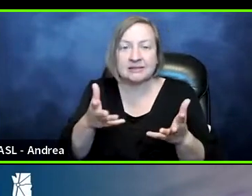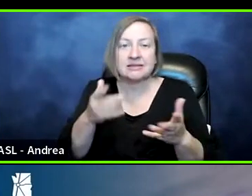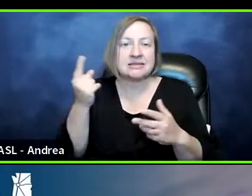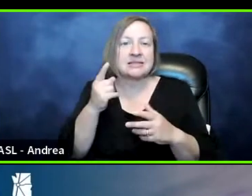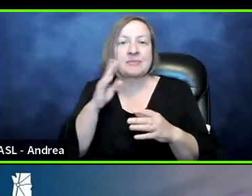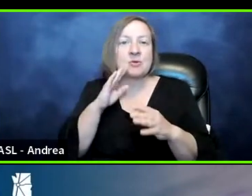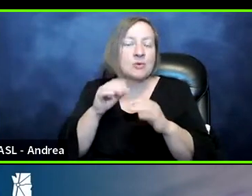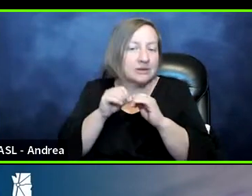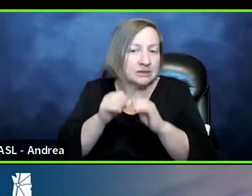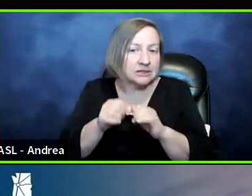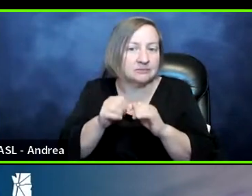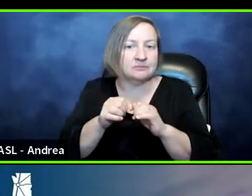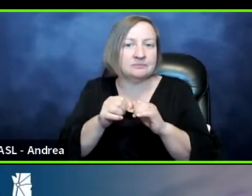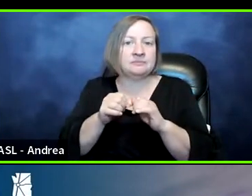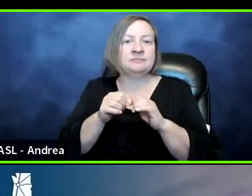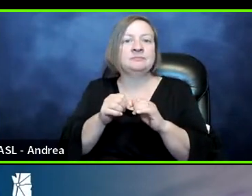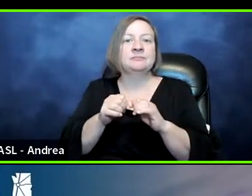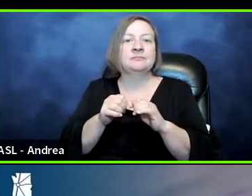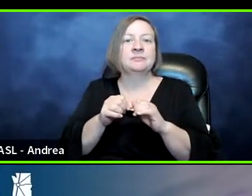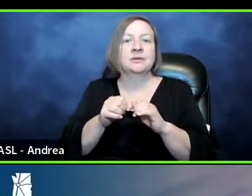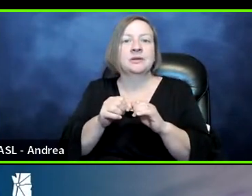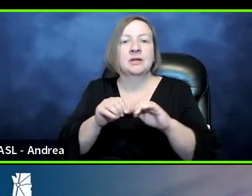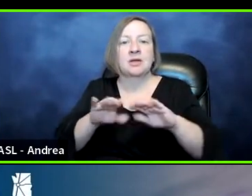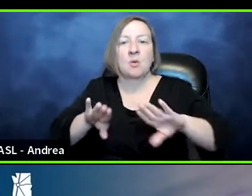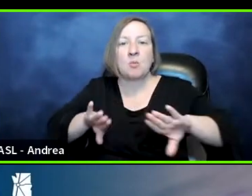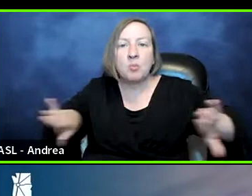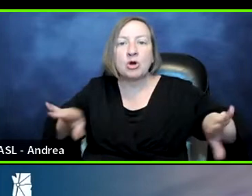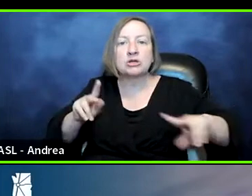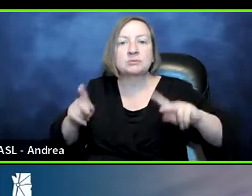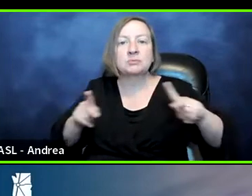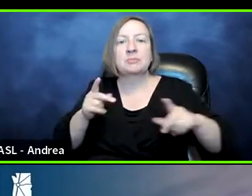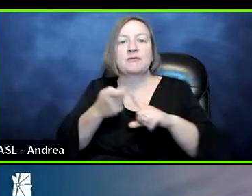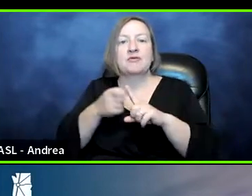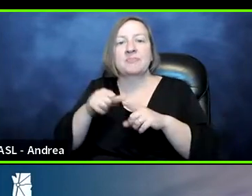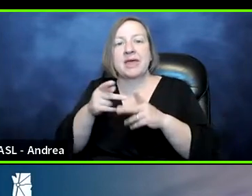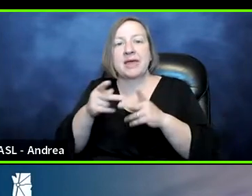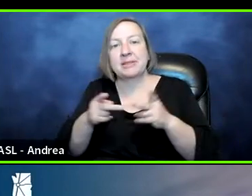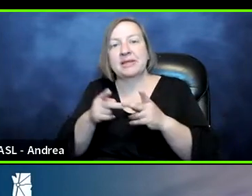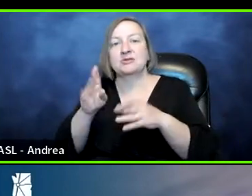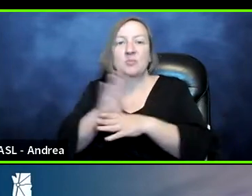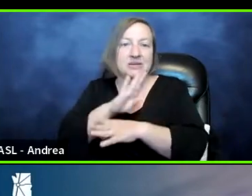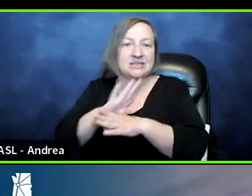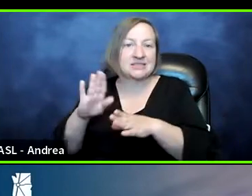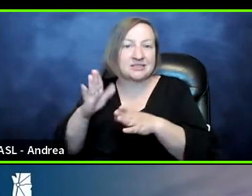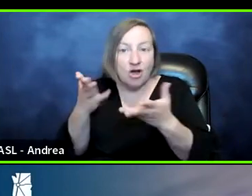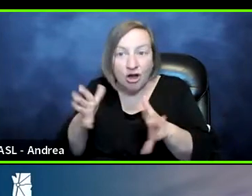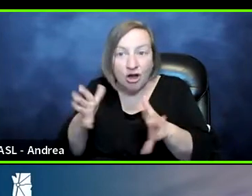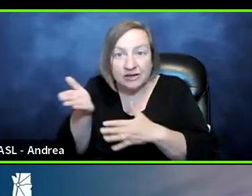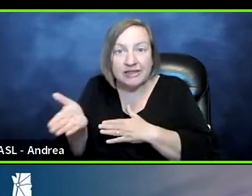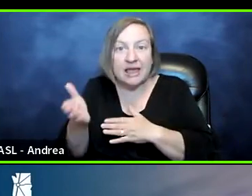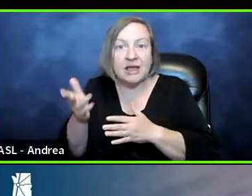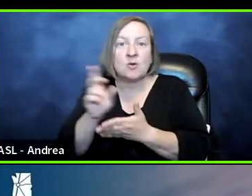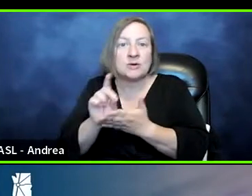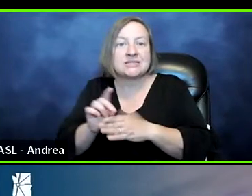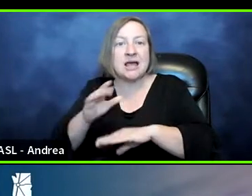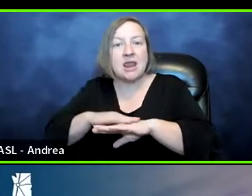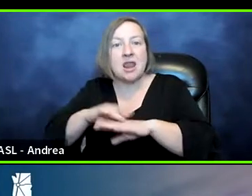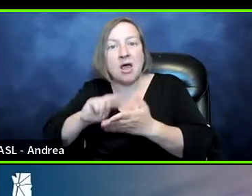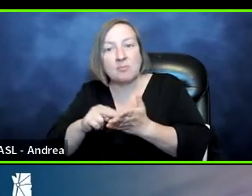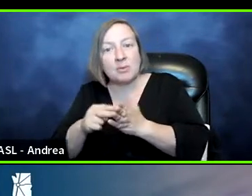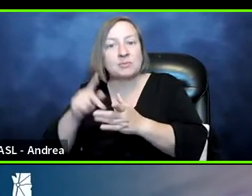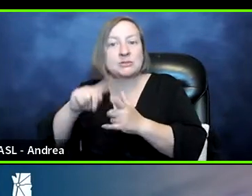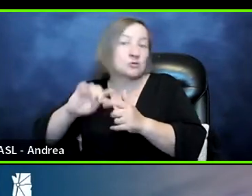continually like push people out of that space, or businesses that are already existing. We designed it intentionally to